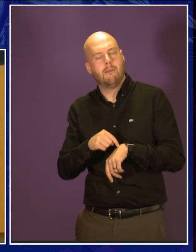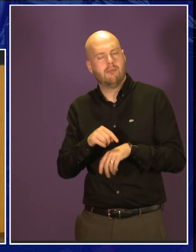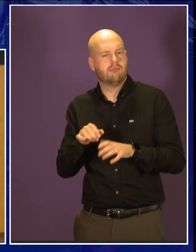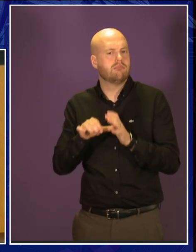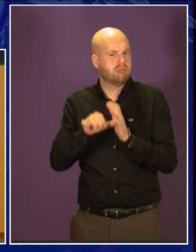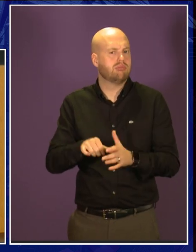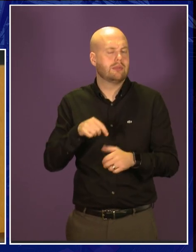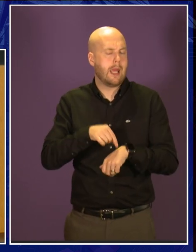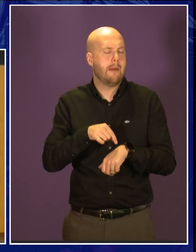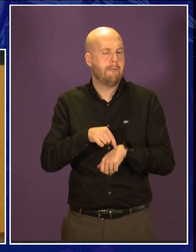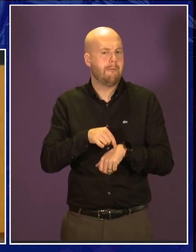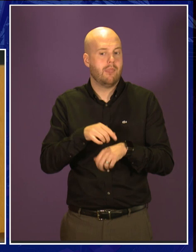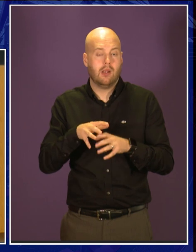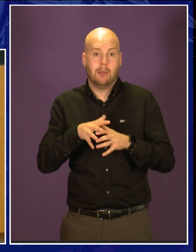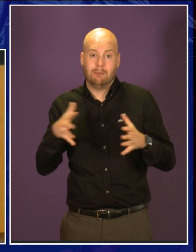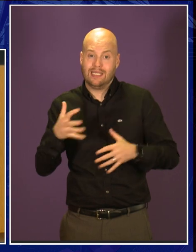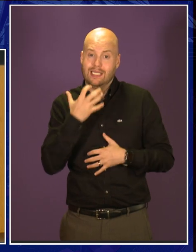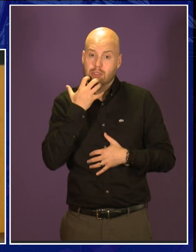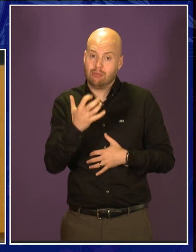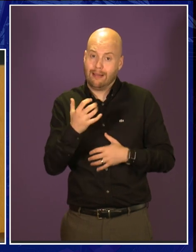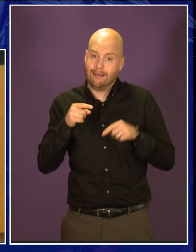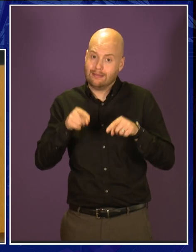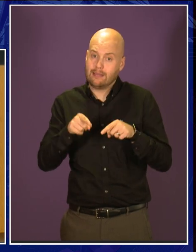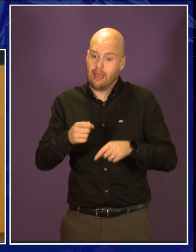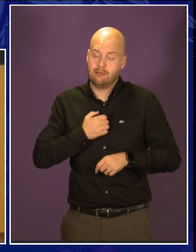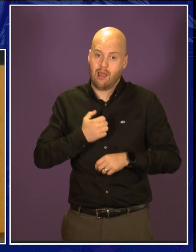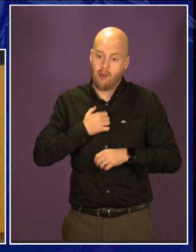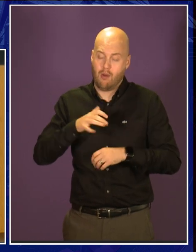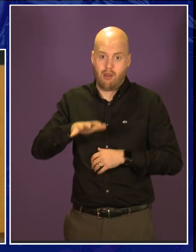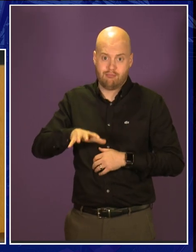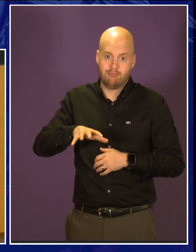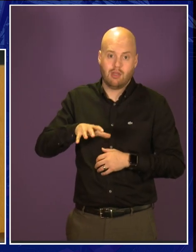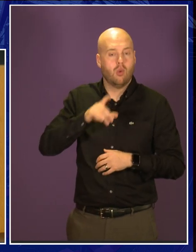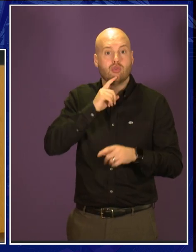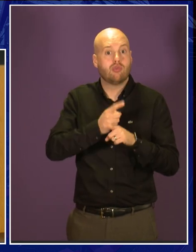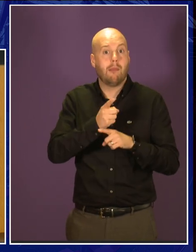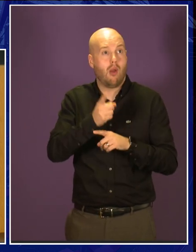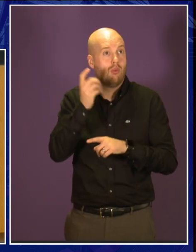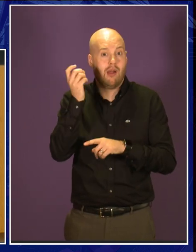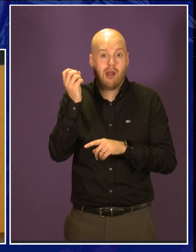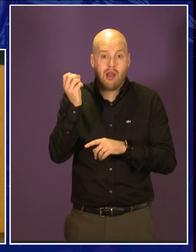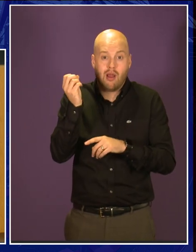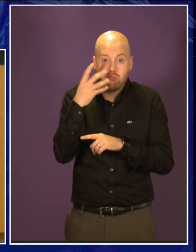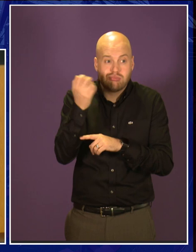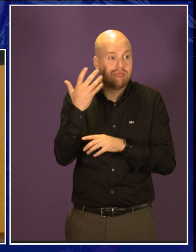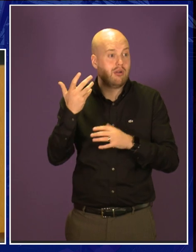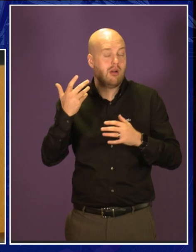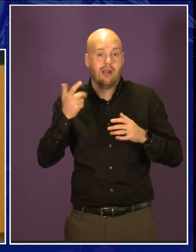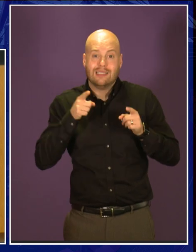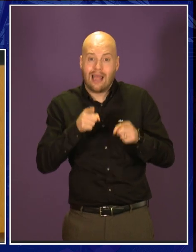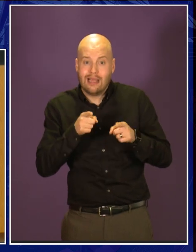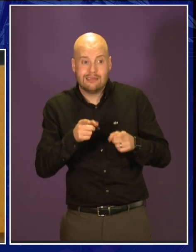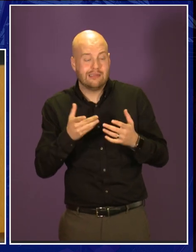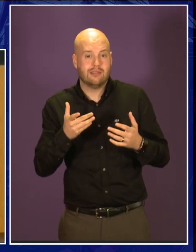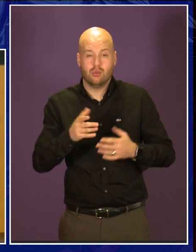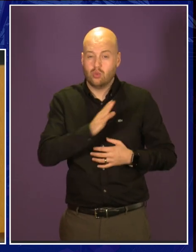difficult time. There's a big Israeli attack to our camps. You talk about tanks, Apaches, hundreds of soldiers everywhere. There's a